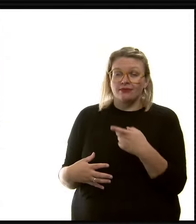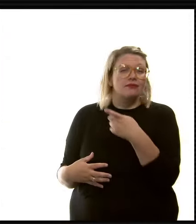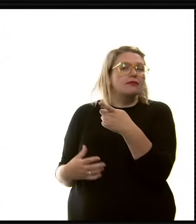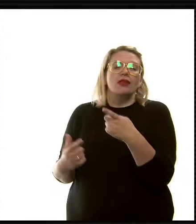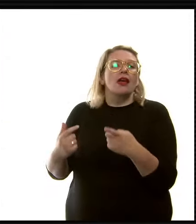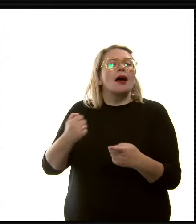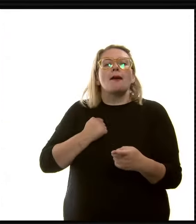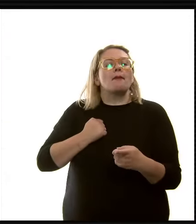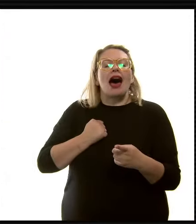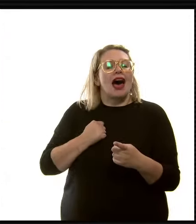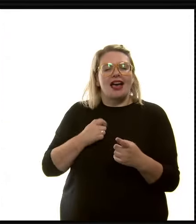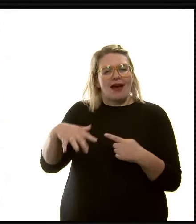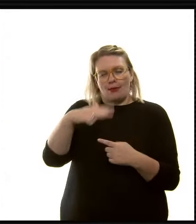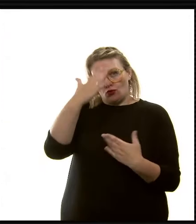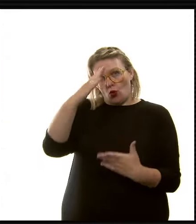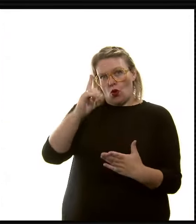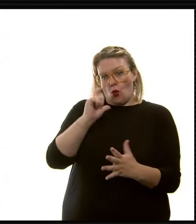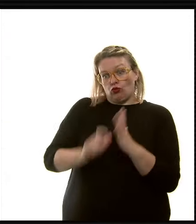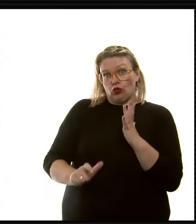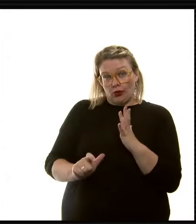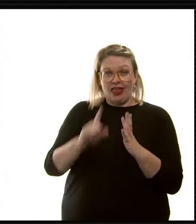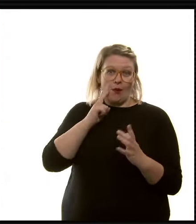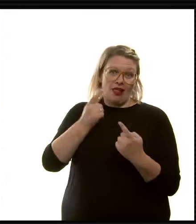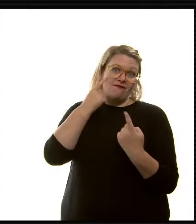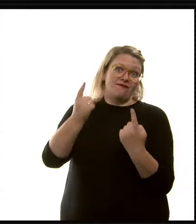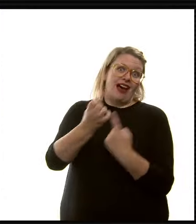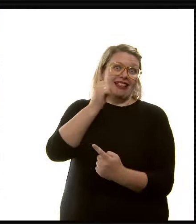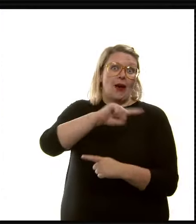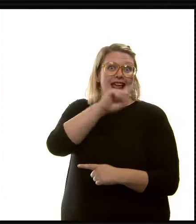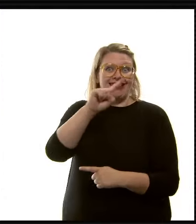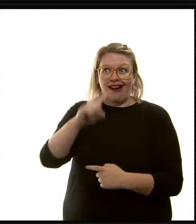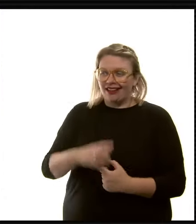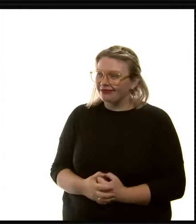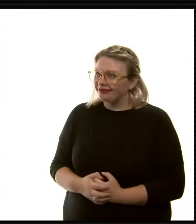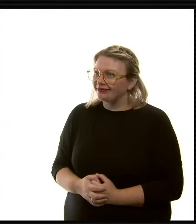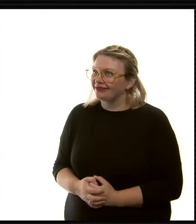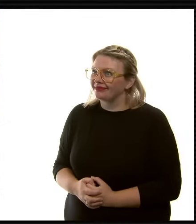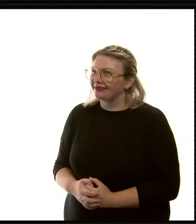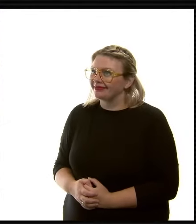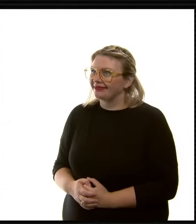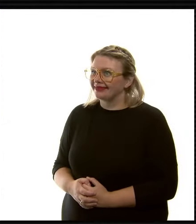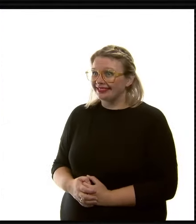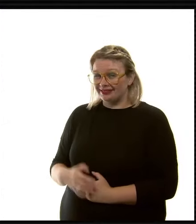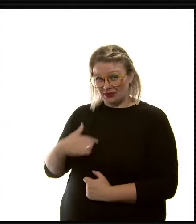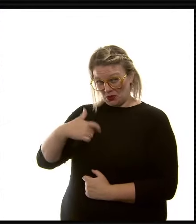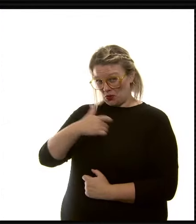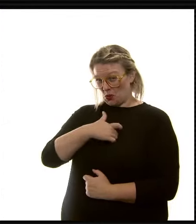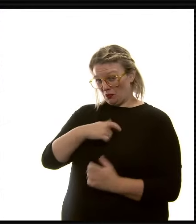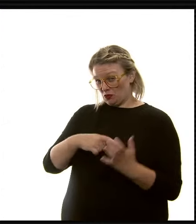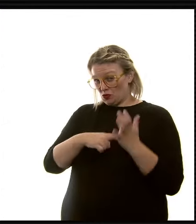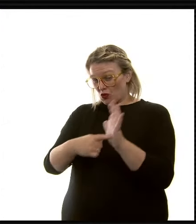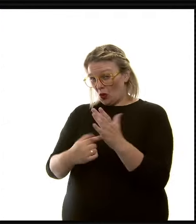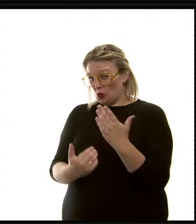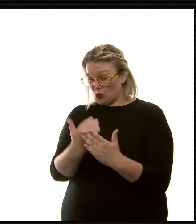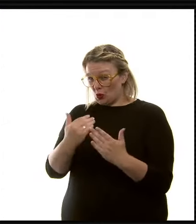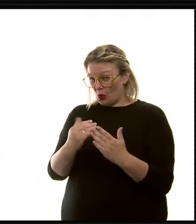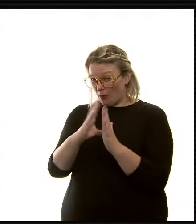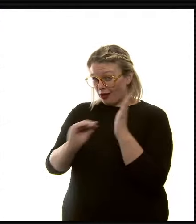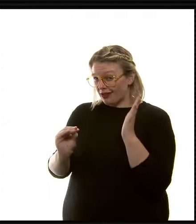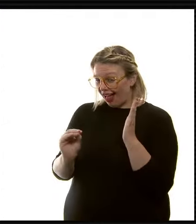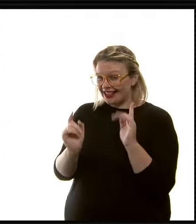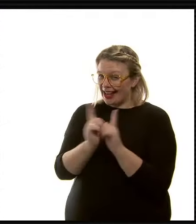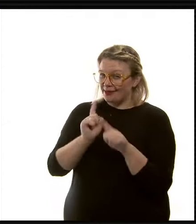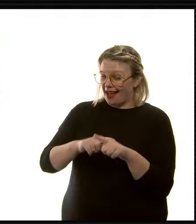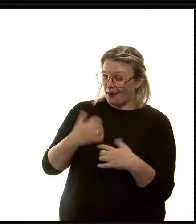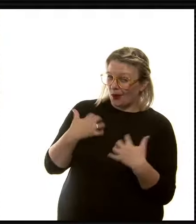doing today. They get to find out with everyone else. I'm a little bit nervous to show Kat this new model, but I'm also really